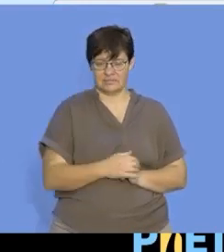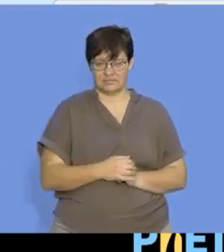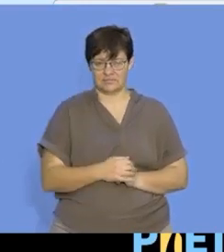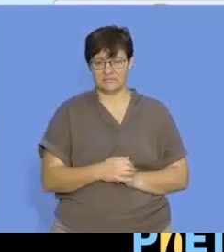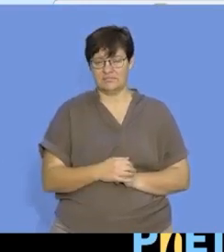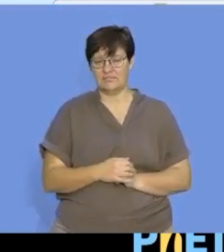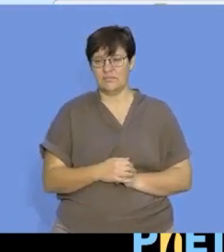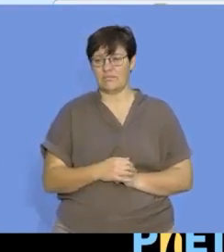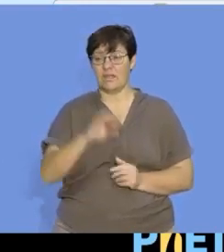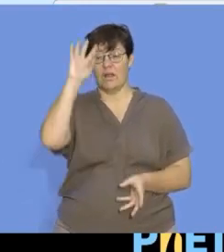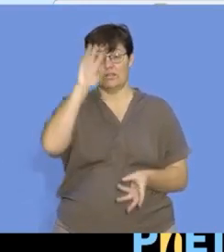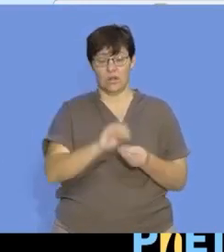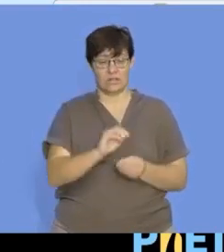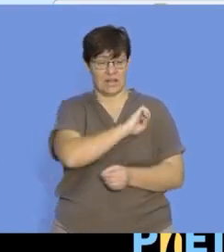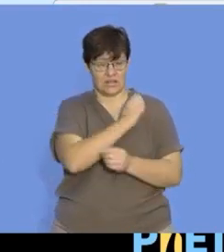Total energy,